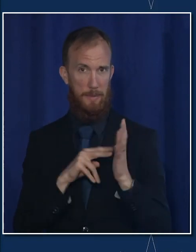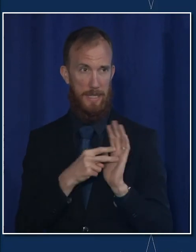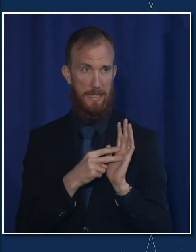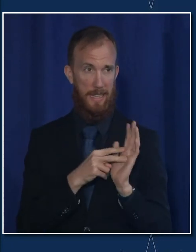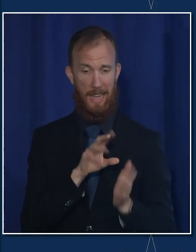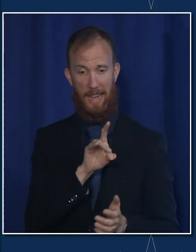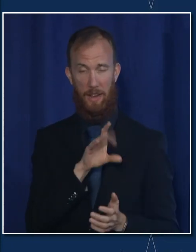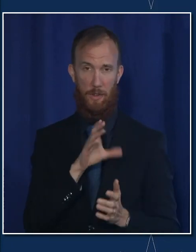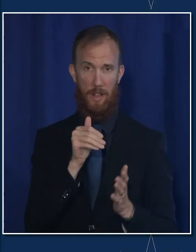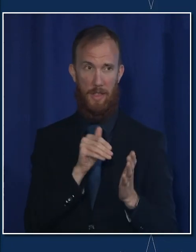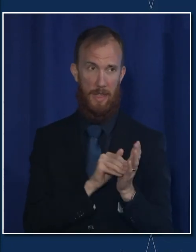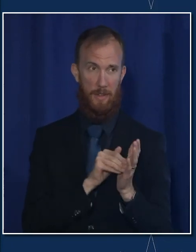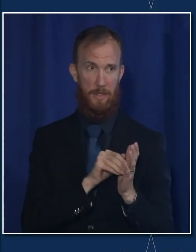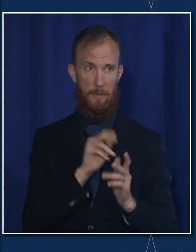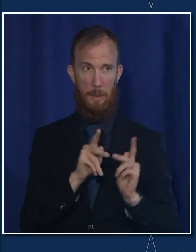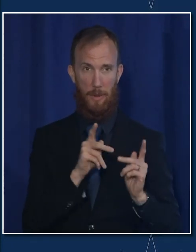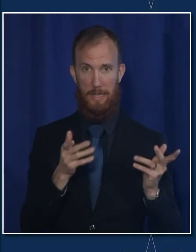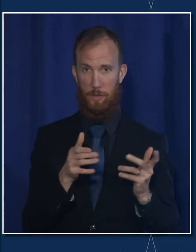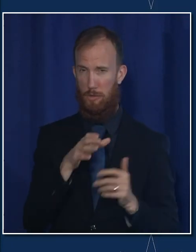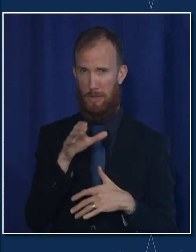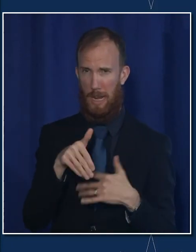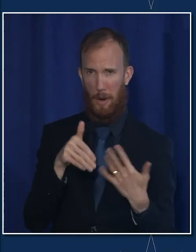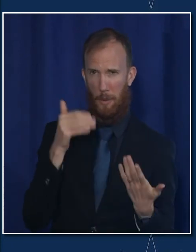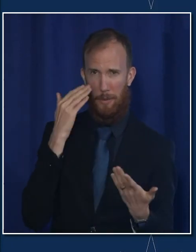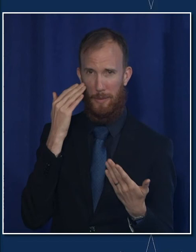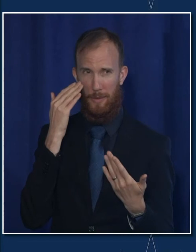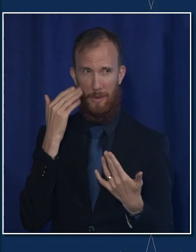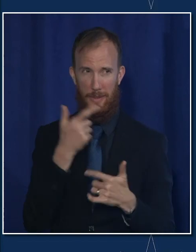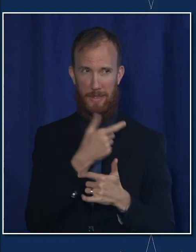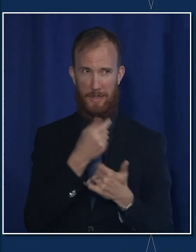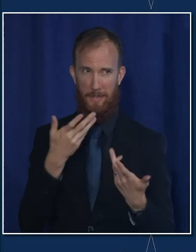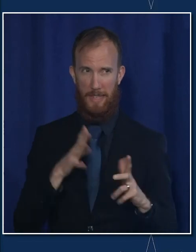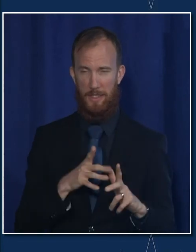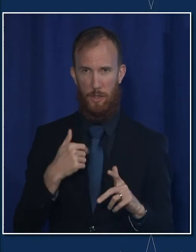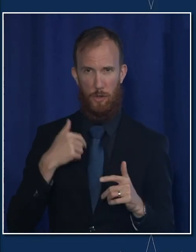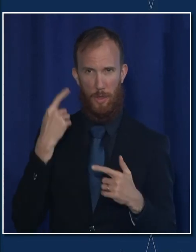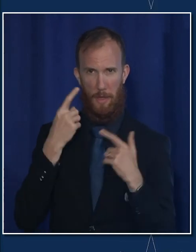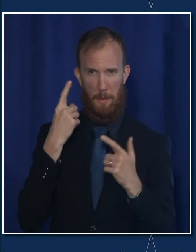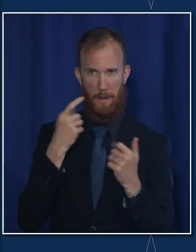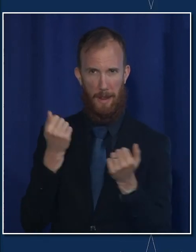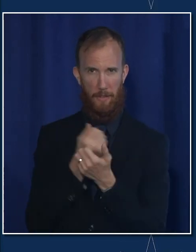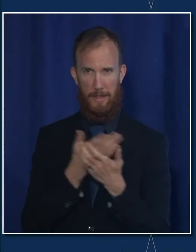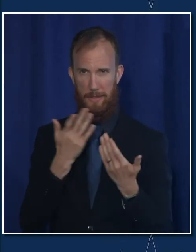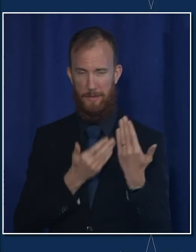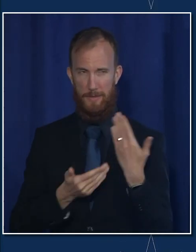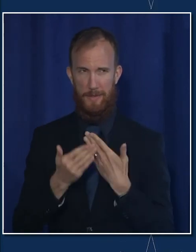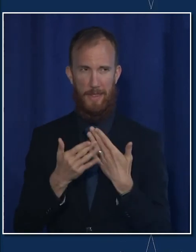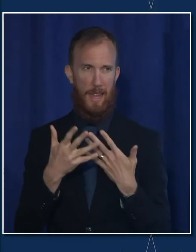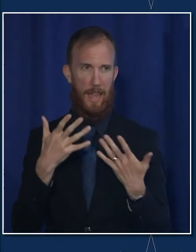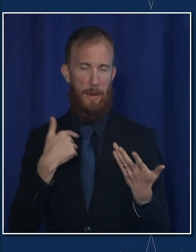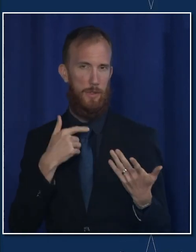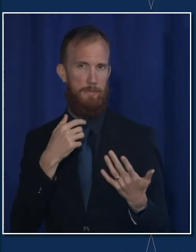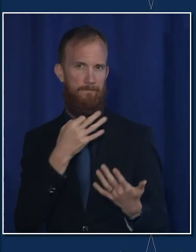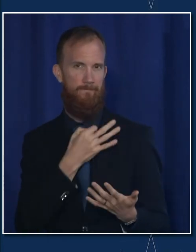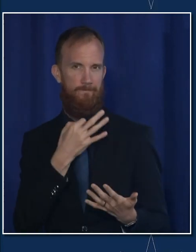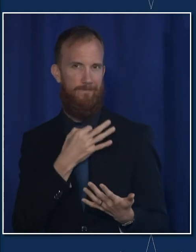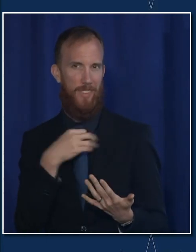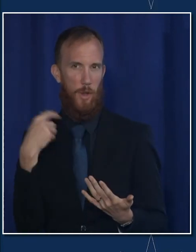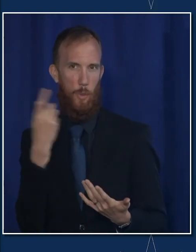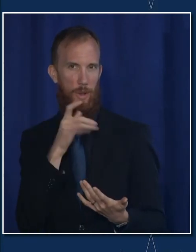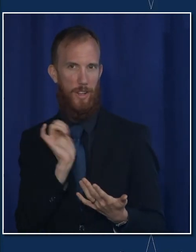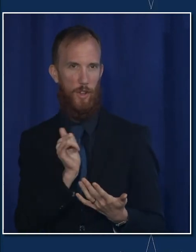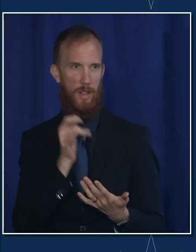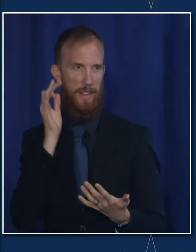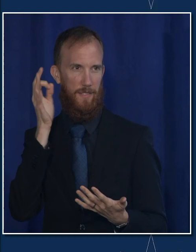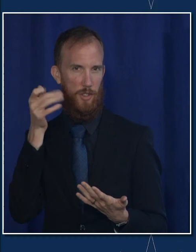Chicagoans with no immunity figure that you gave out, Yep. I think 2 weeks ago means looking forward to all this kind of stuff too. I just wonder what the tea leaves are looking when they're not